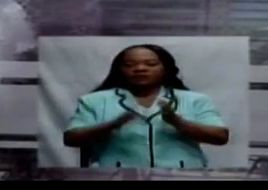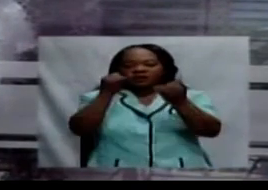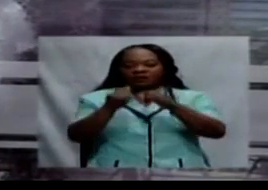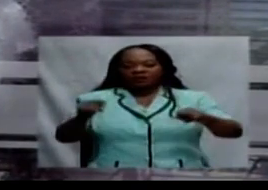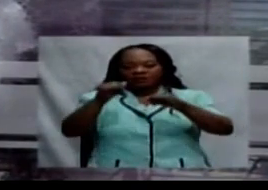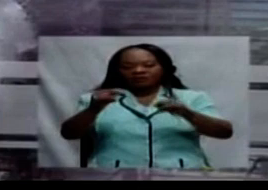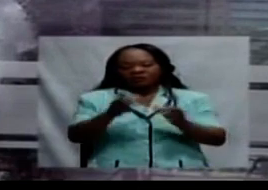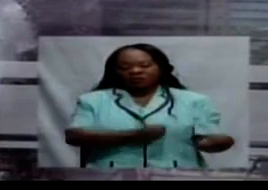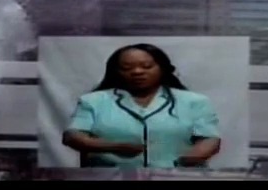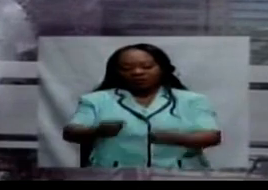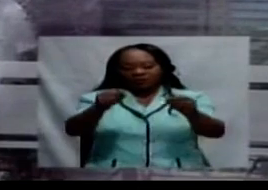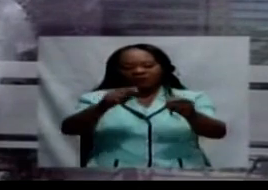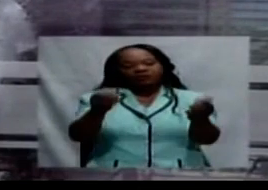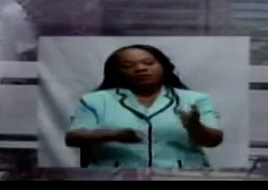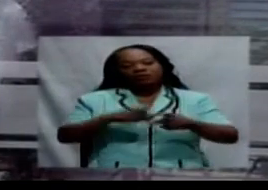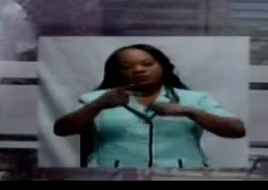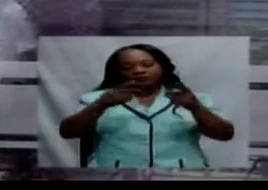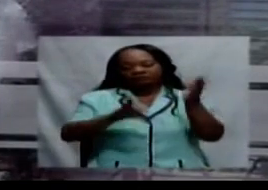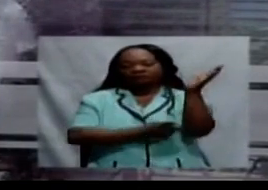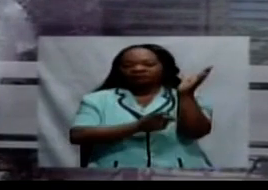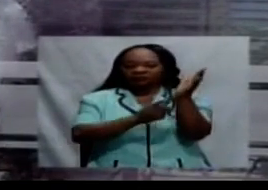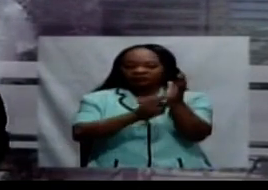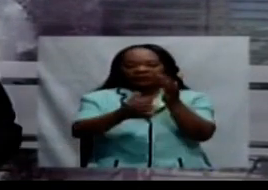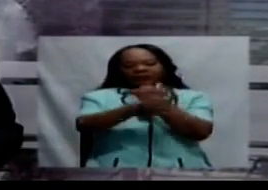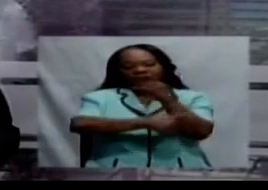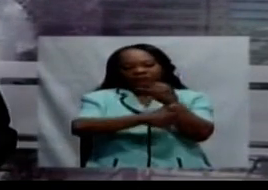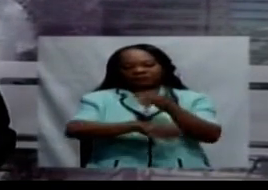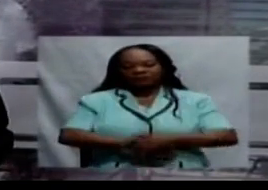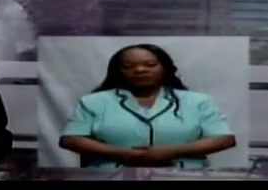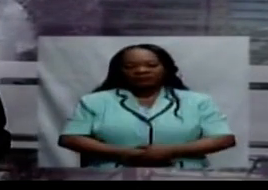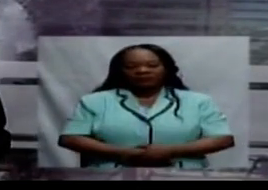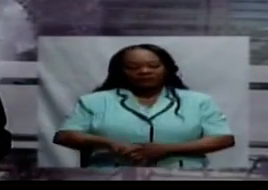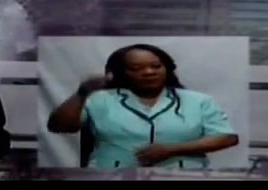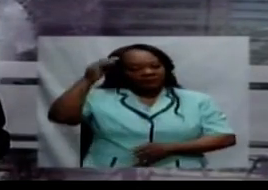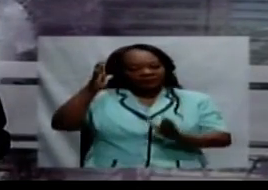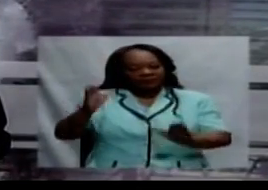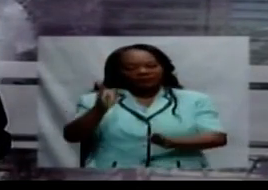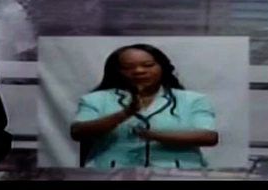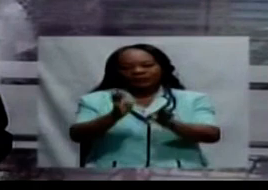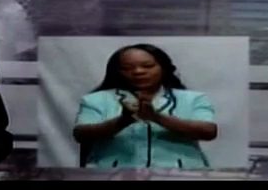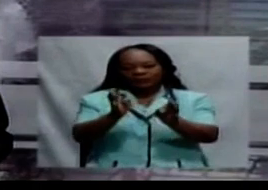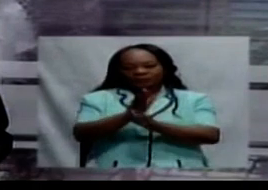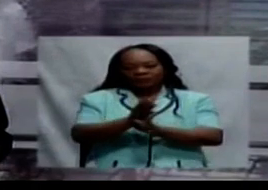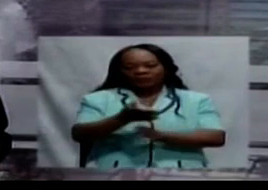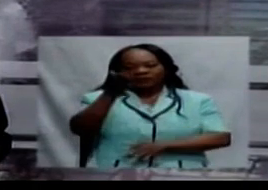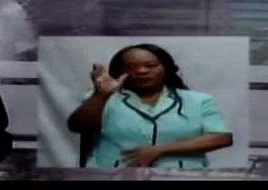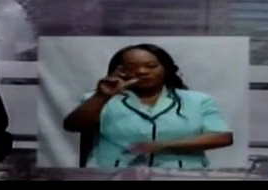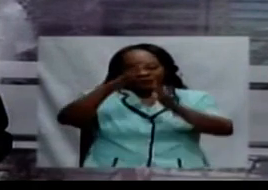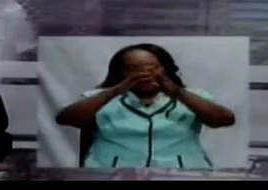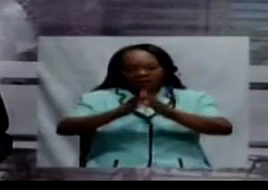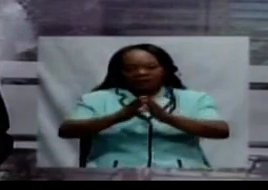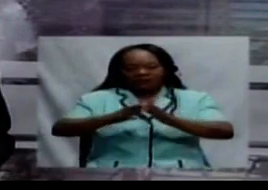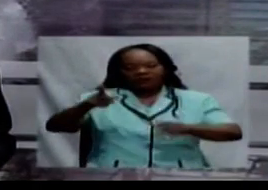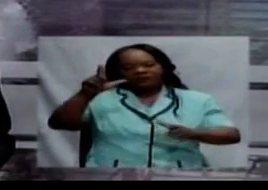key strategies that will promote development in the country. The minister said the construction of the 97 housing units in